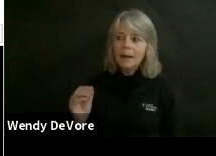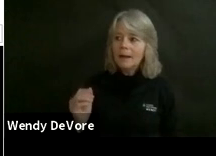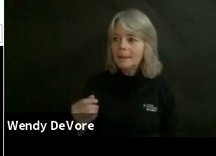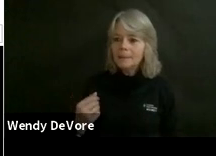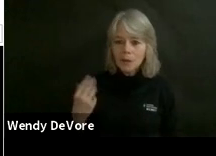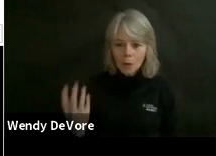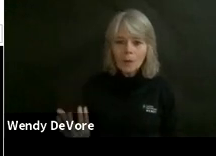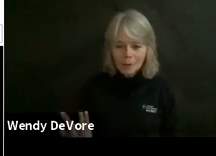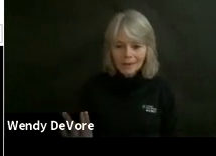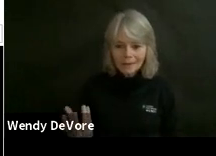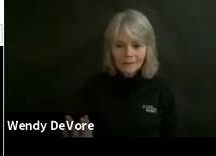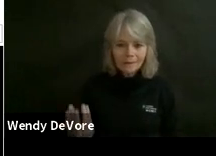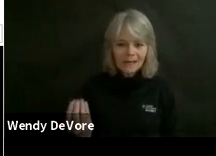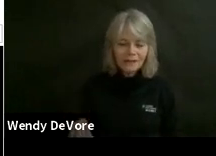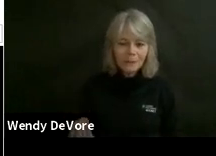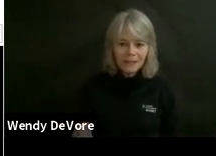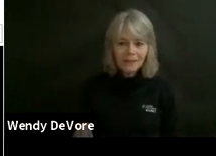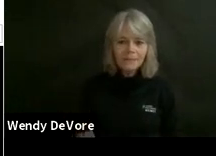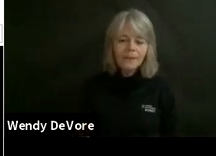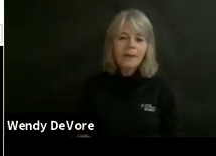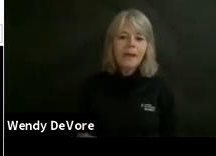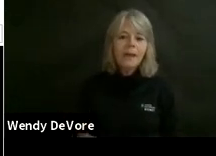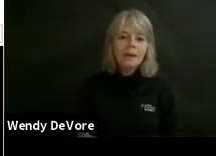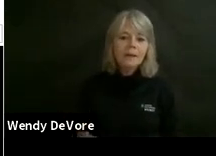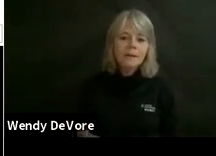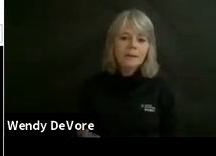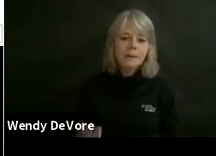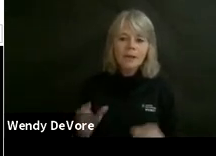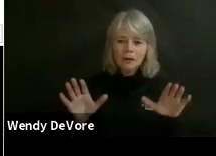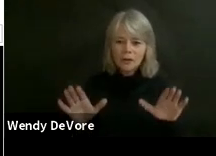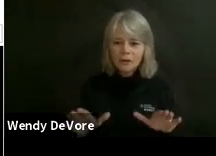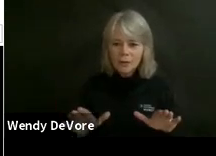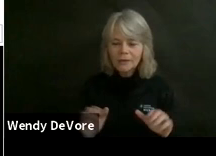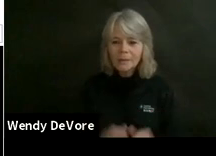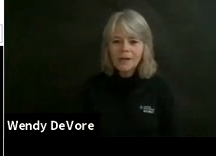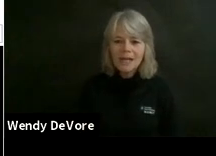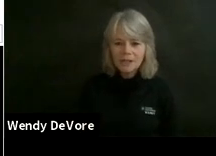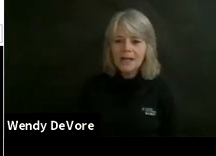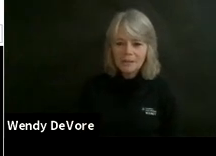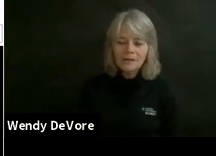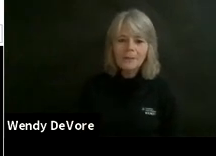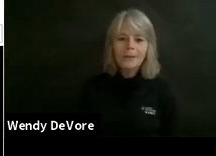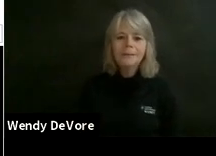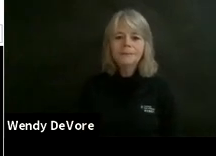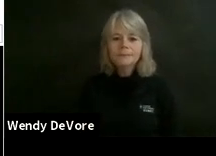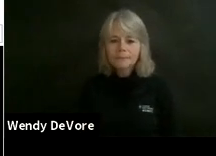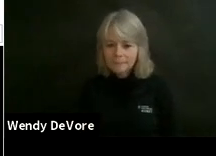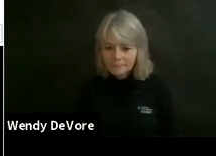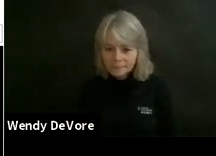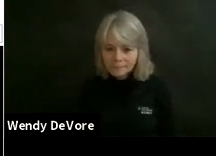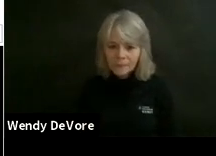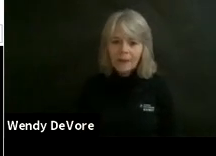know who it is that speaking. And it also slows communication down just a bit.